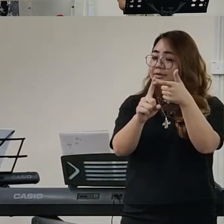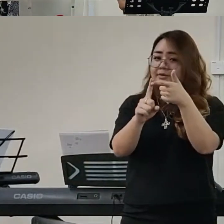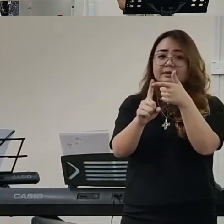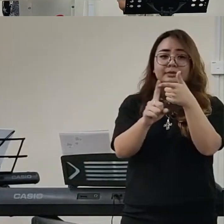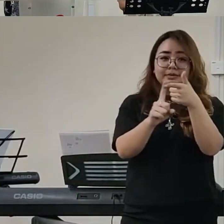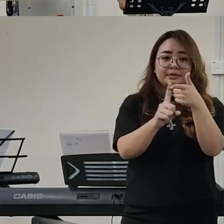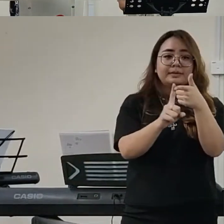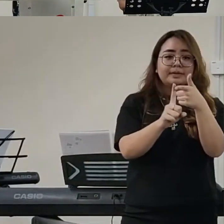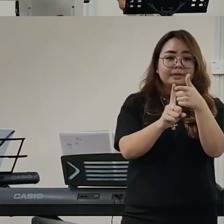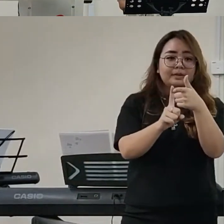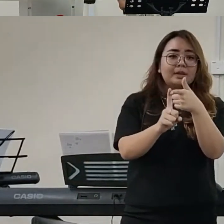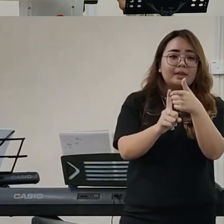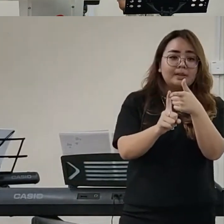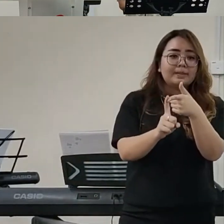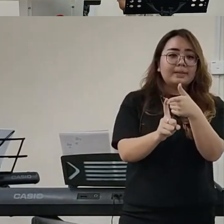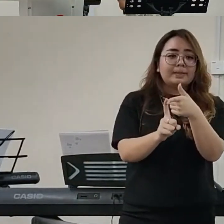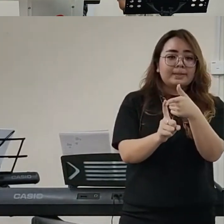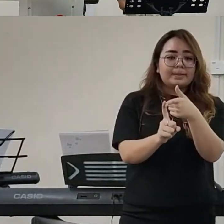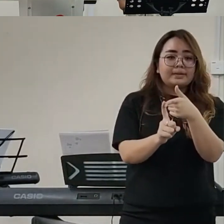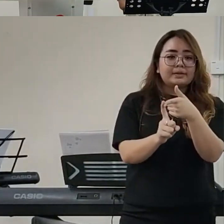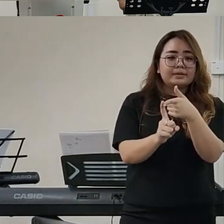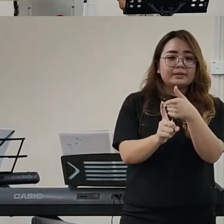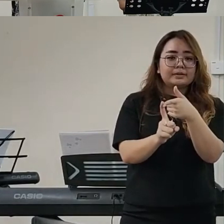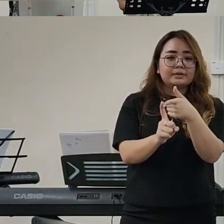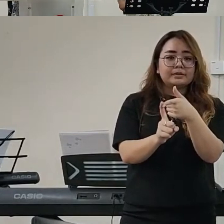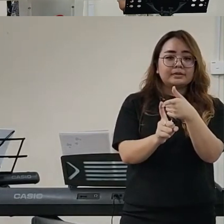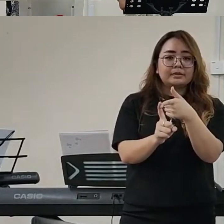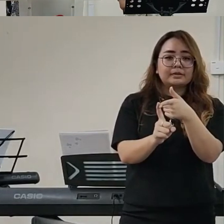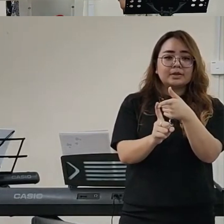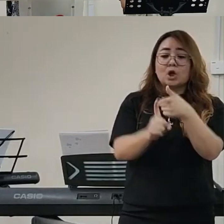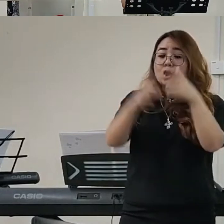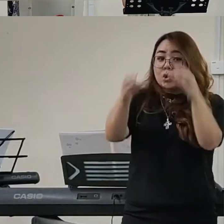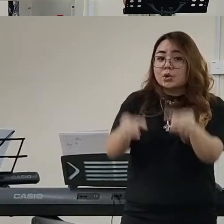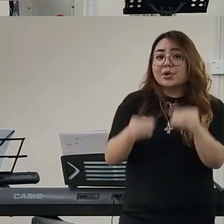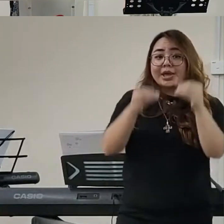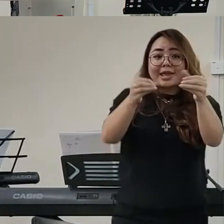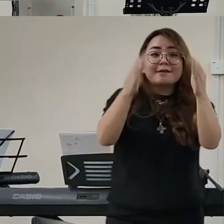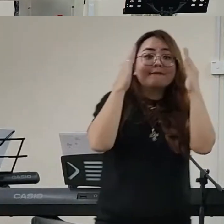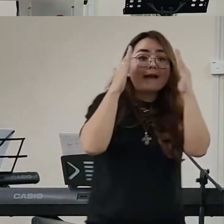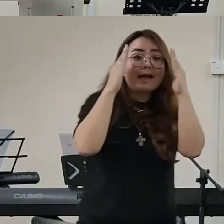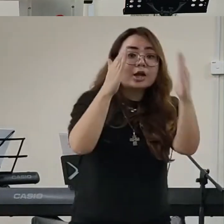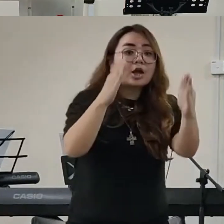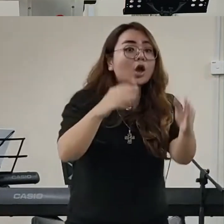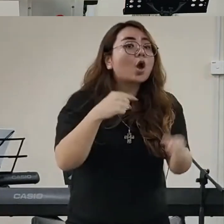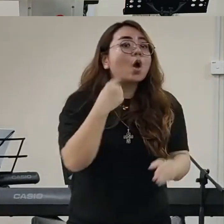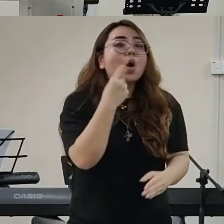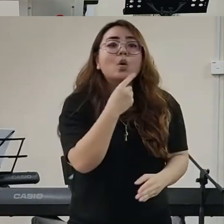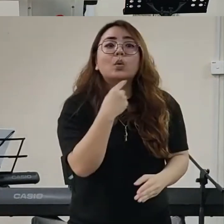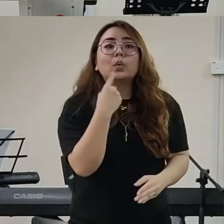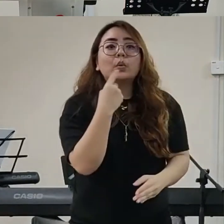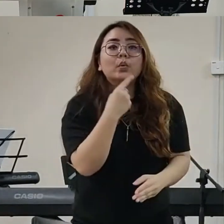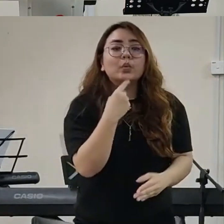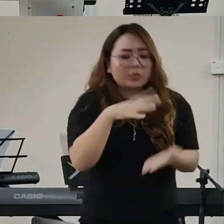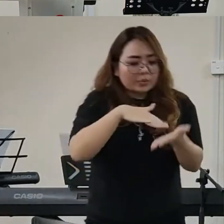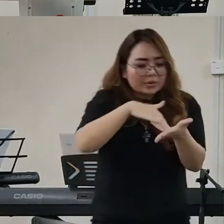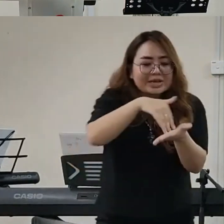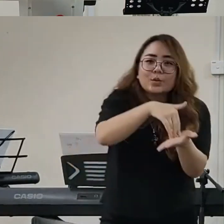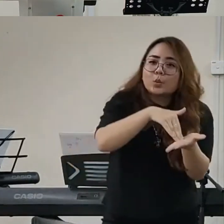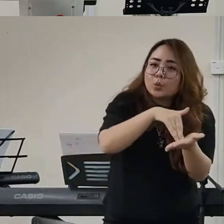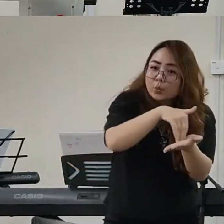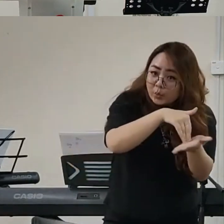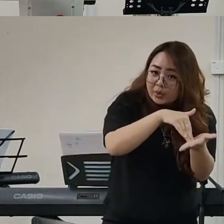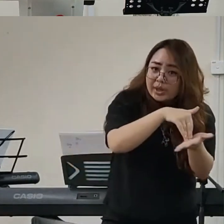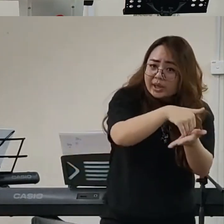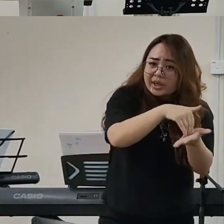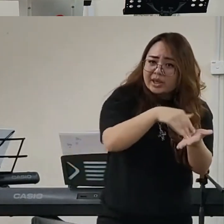important, but God is saying to Ezekiel, give attention to those who are especially weak, those